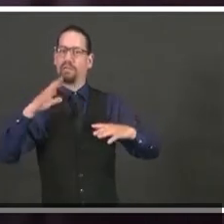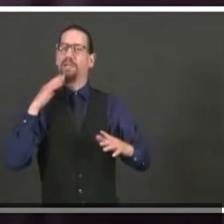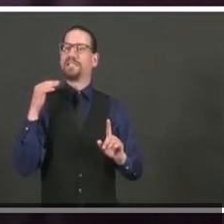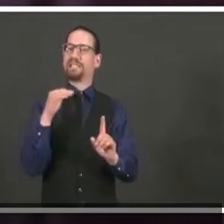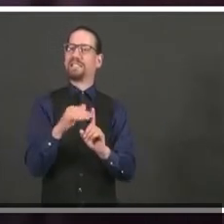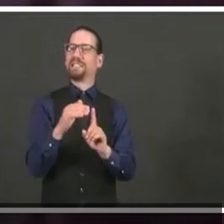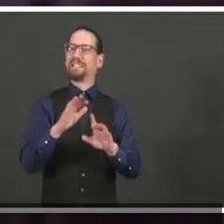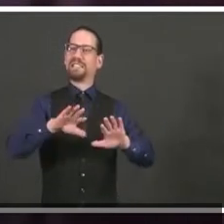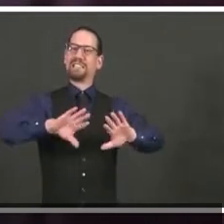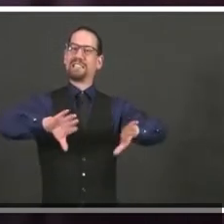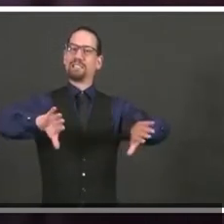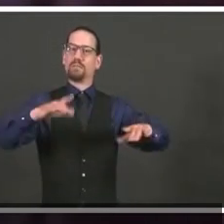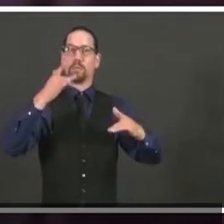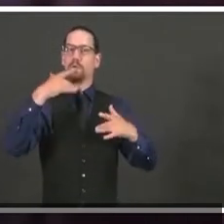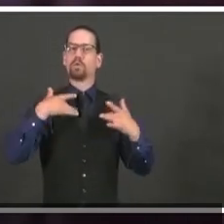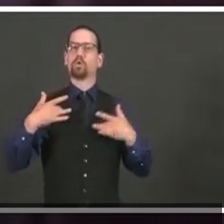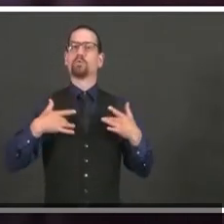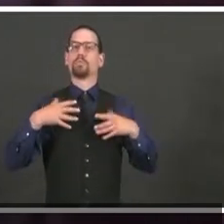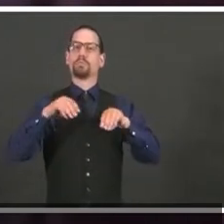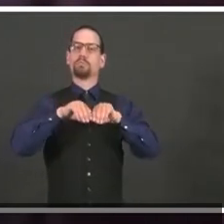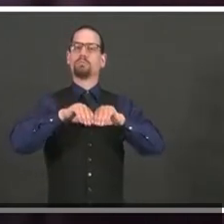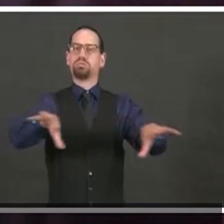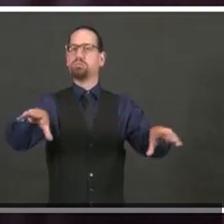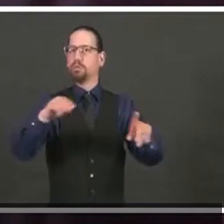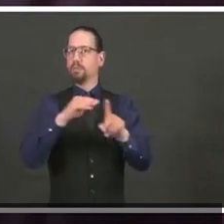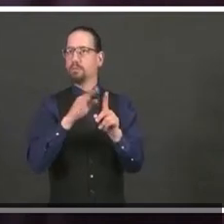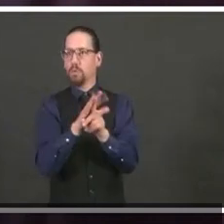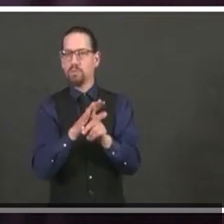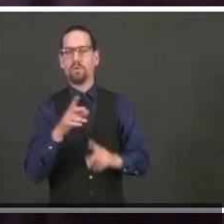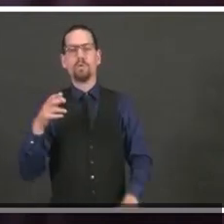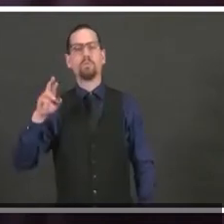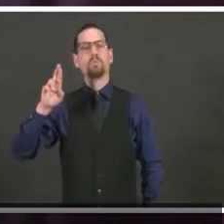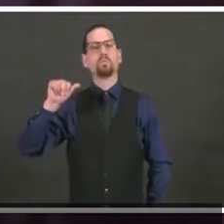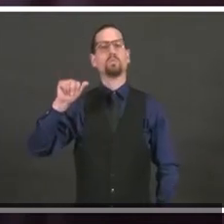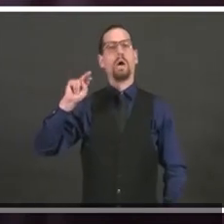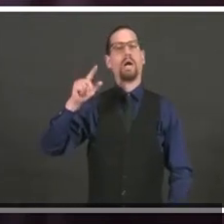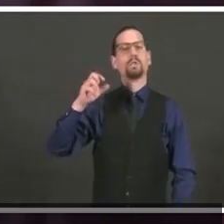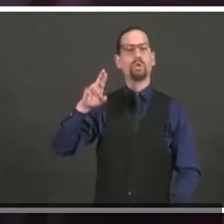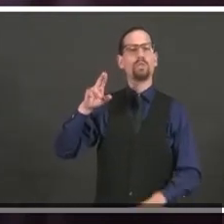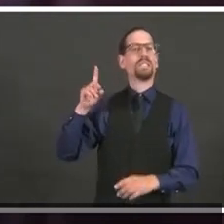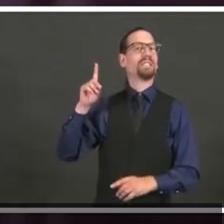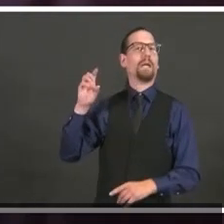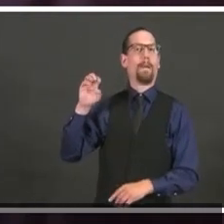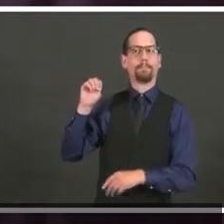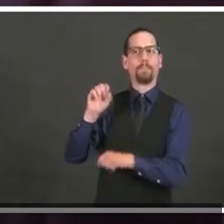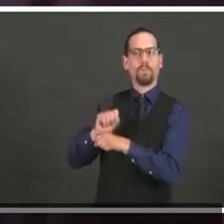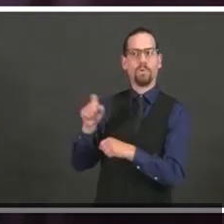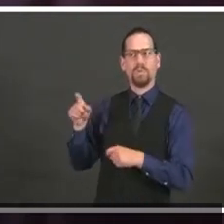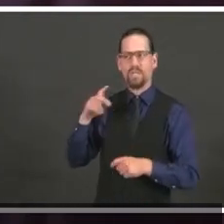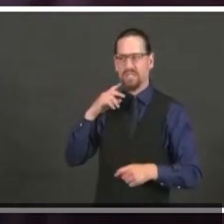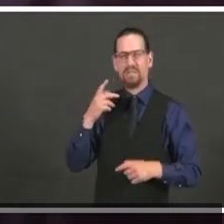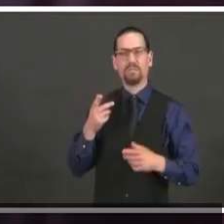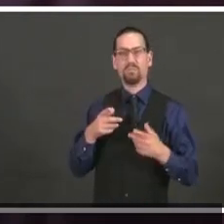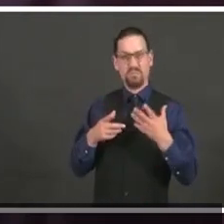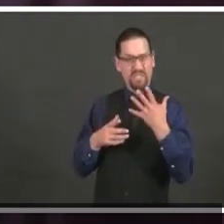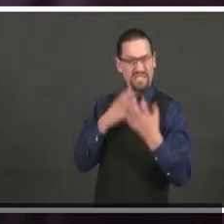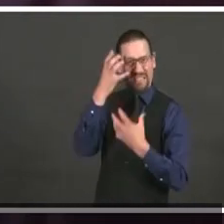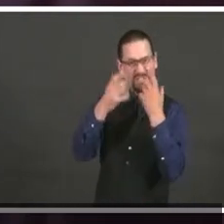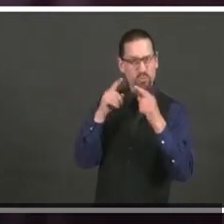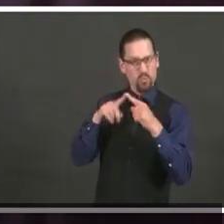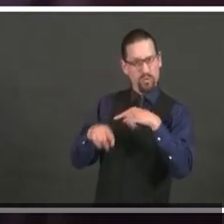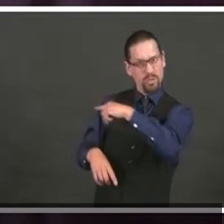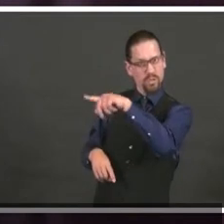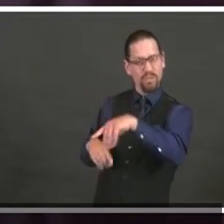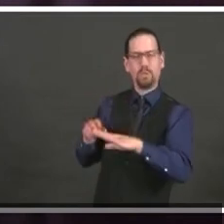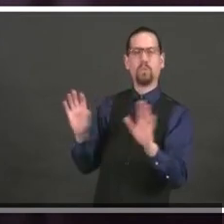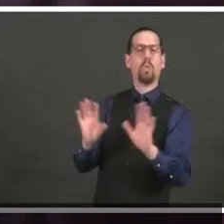to the park rangers who are just doing their job. They're just doing their job to ask you to have a little space. I'll